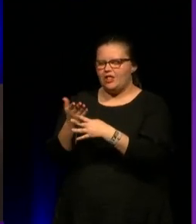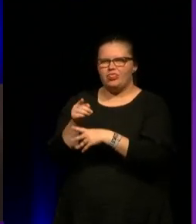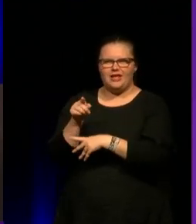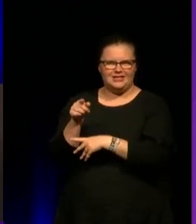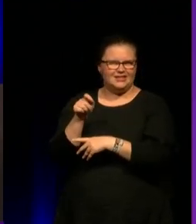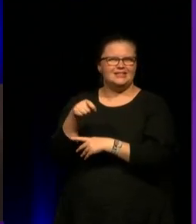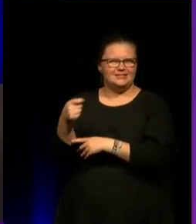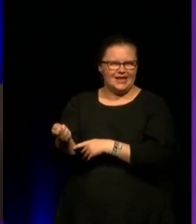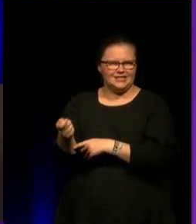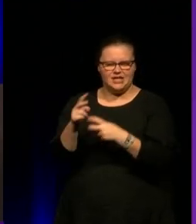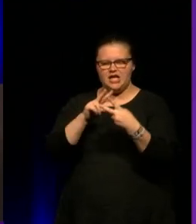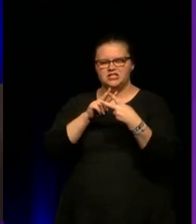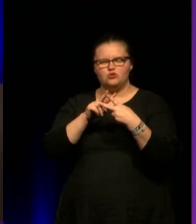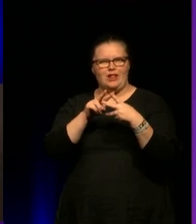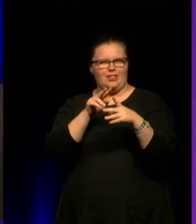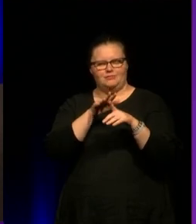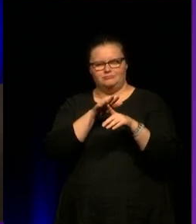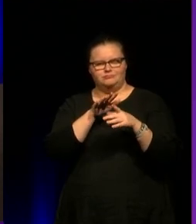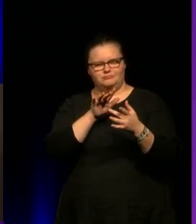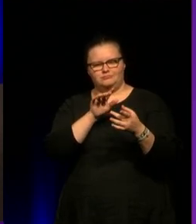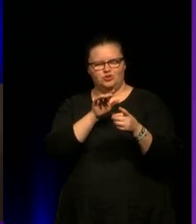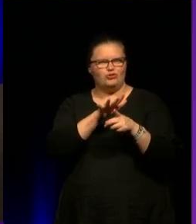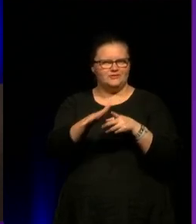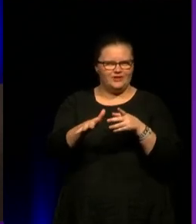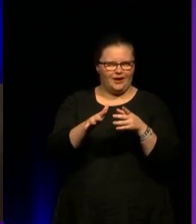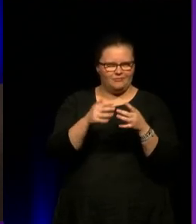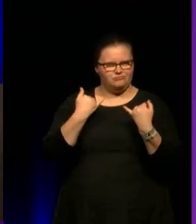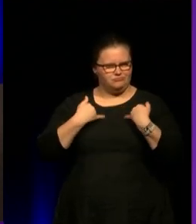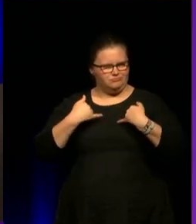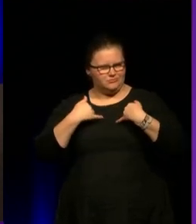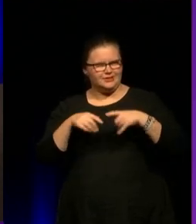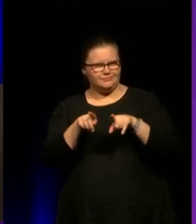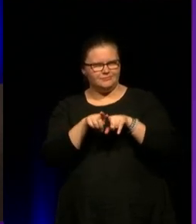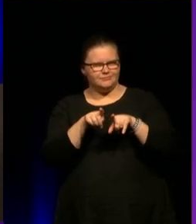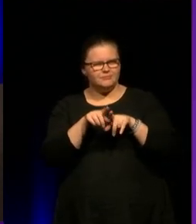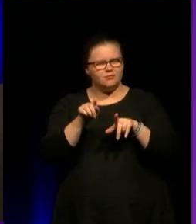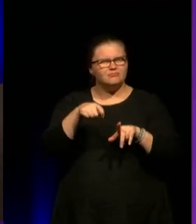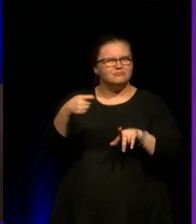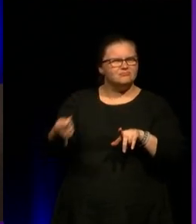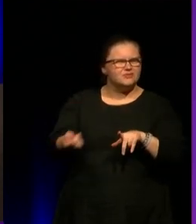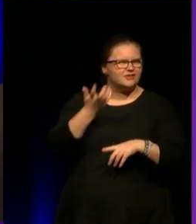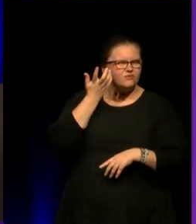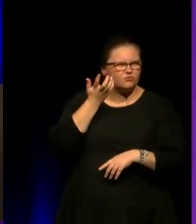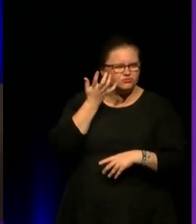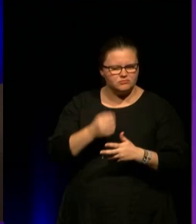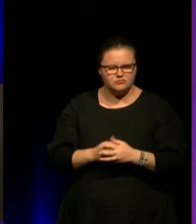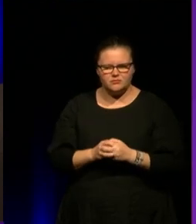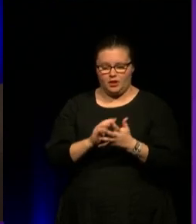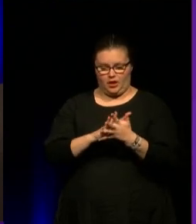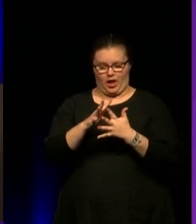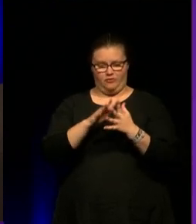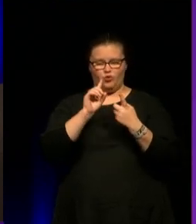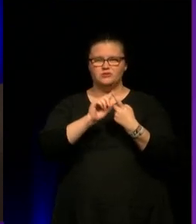transmitted infections is certainly on the list. We are also working on how we can improve the sustainability of the